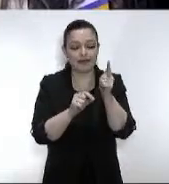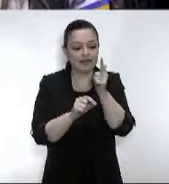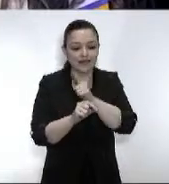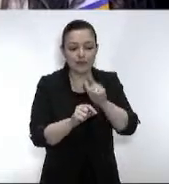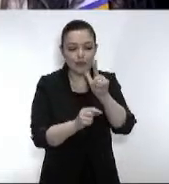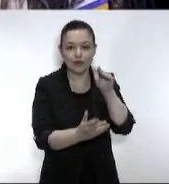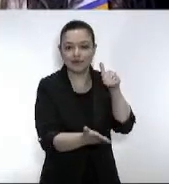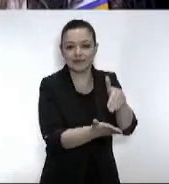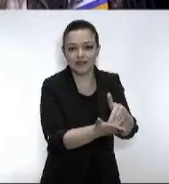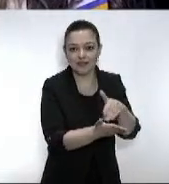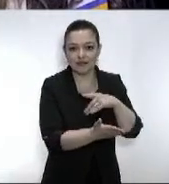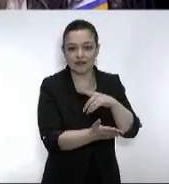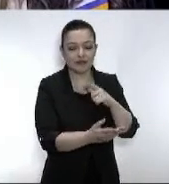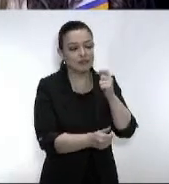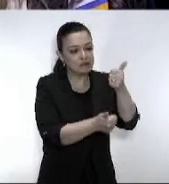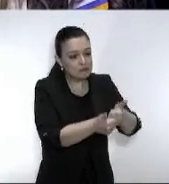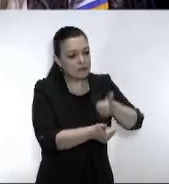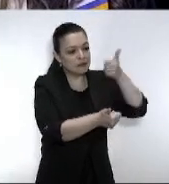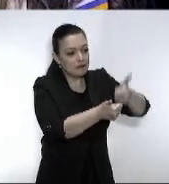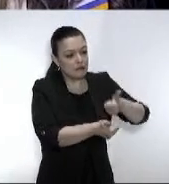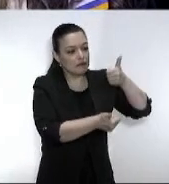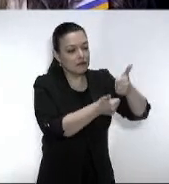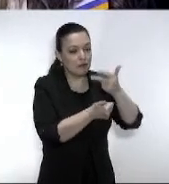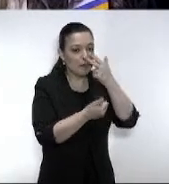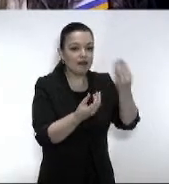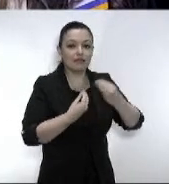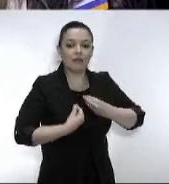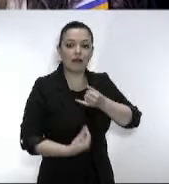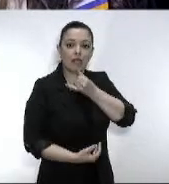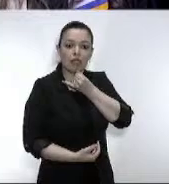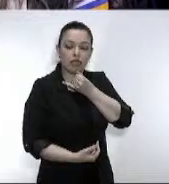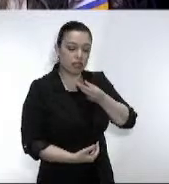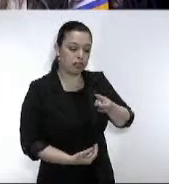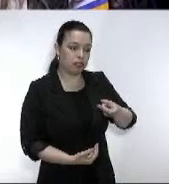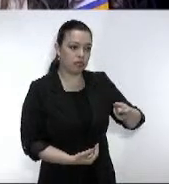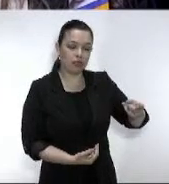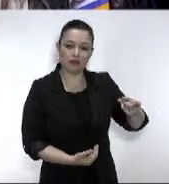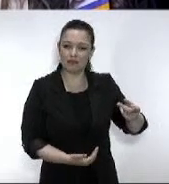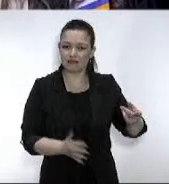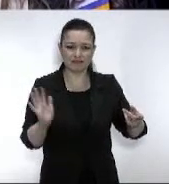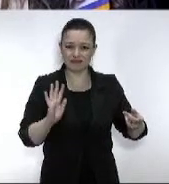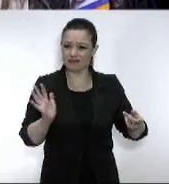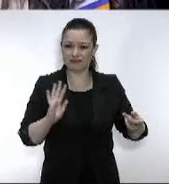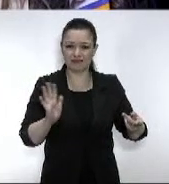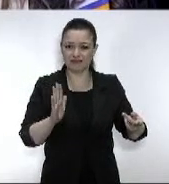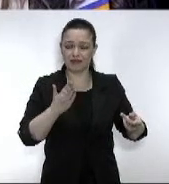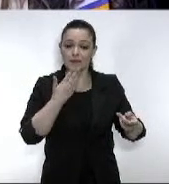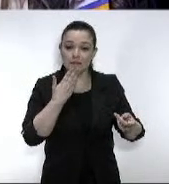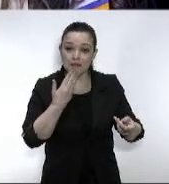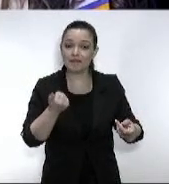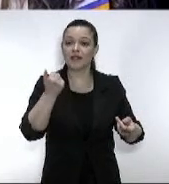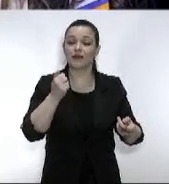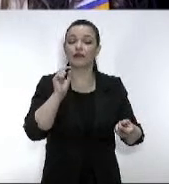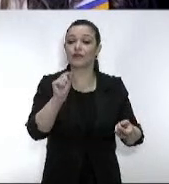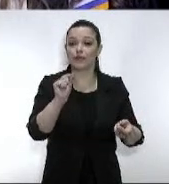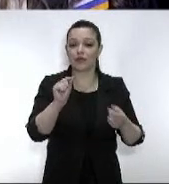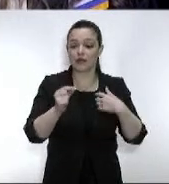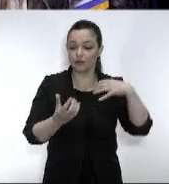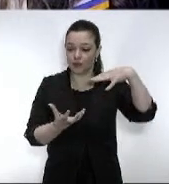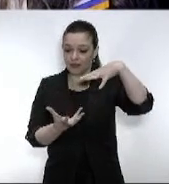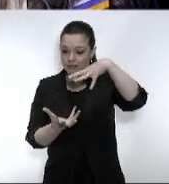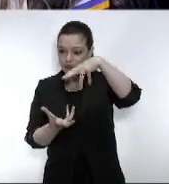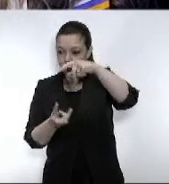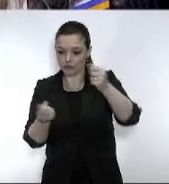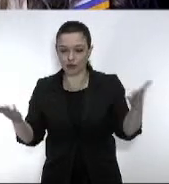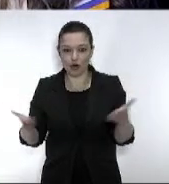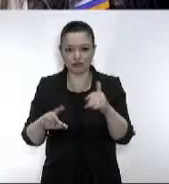a way that by definition is unreachable is to condemn yourself in a state of perpetual unhappiness. So in this